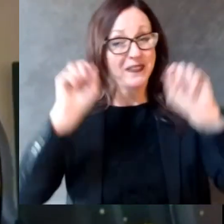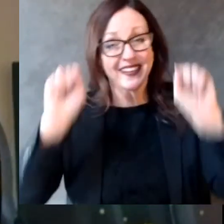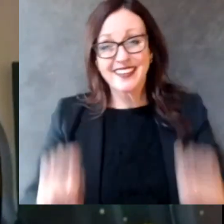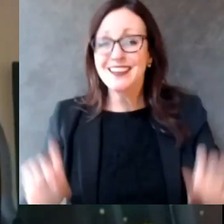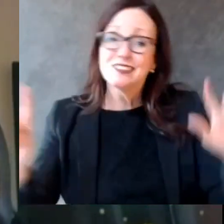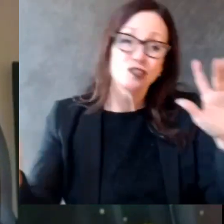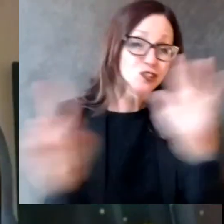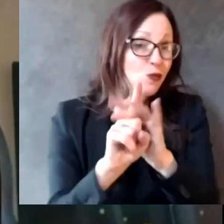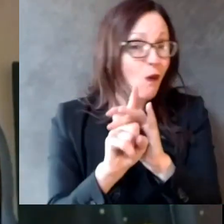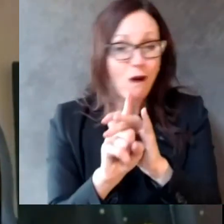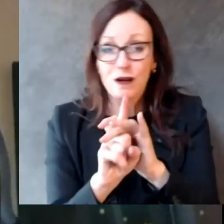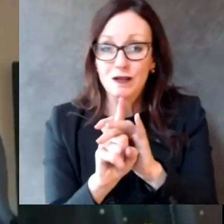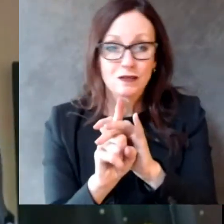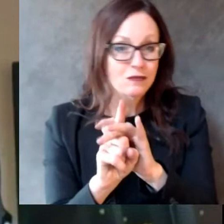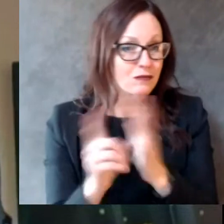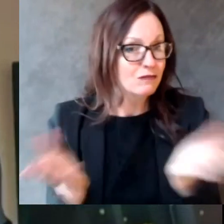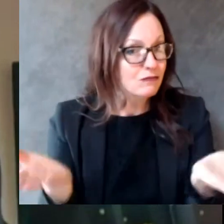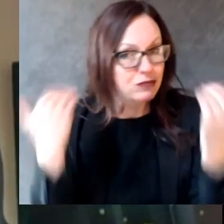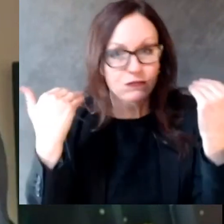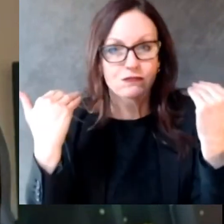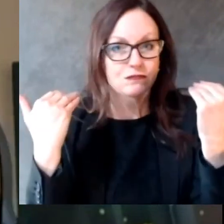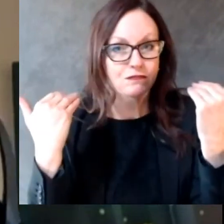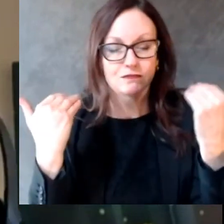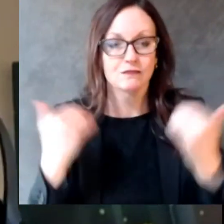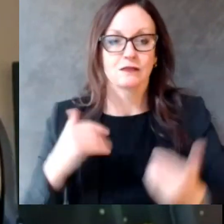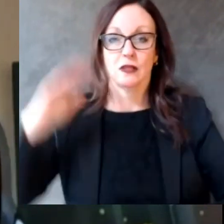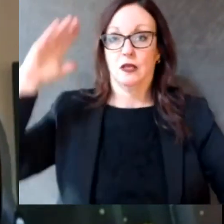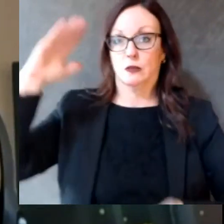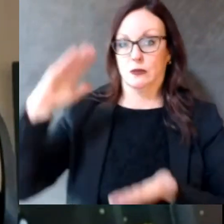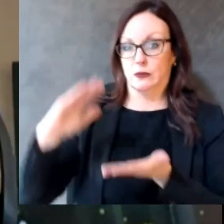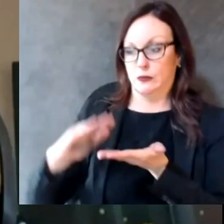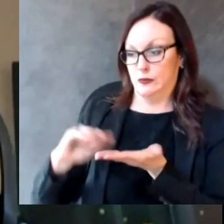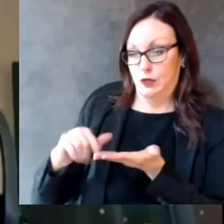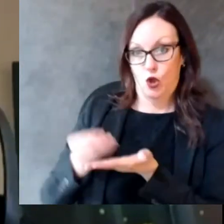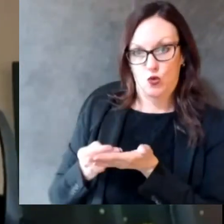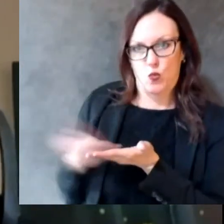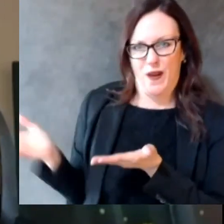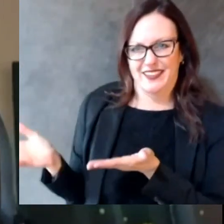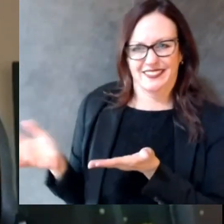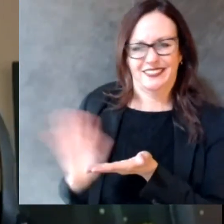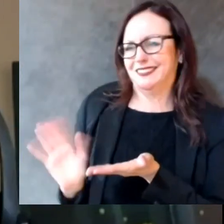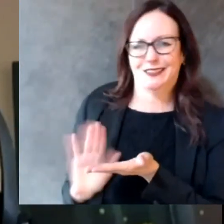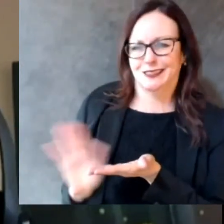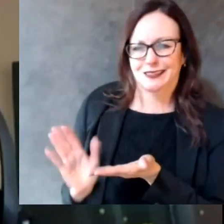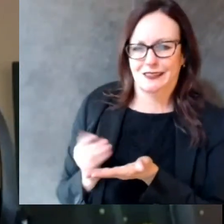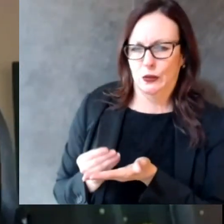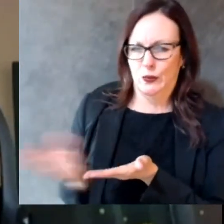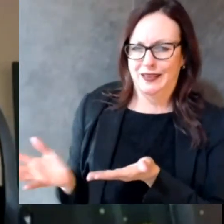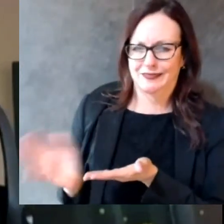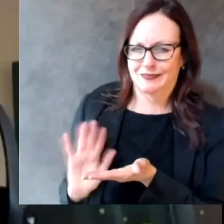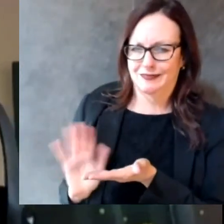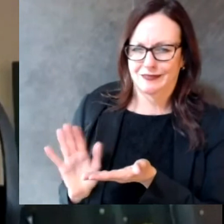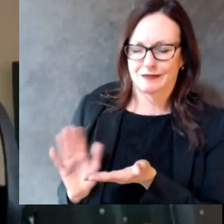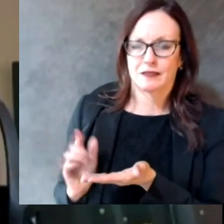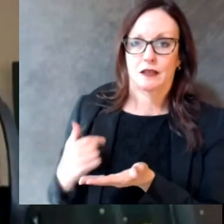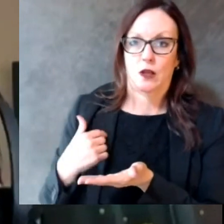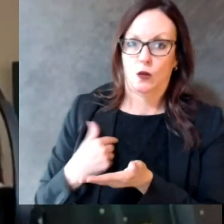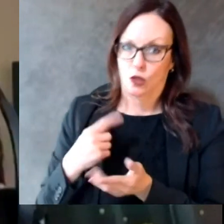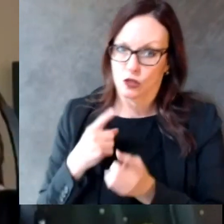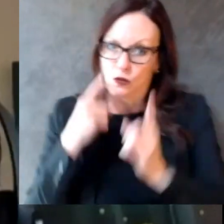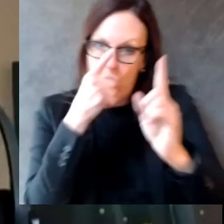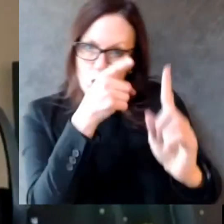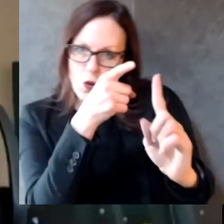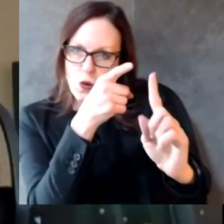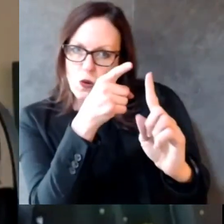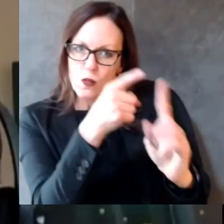2,000 doses per week, whereas earlier in the campaign, we were only seeing in the